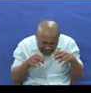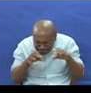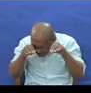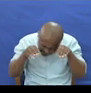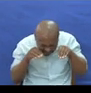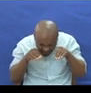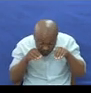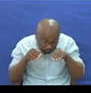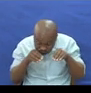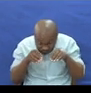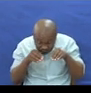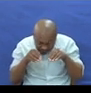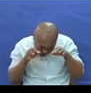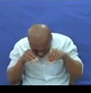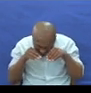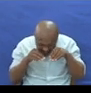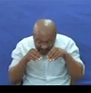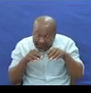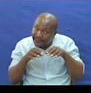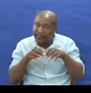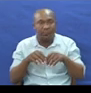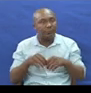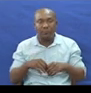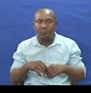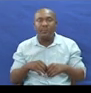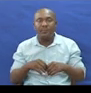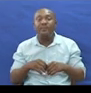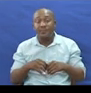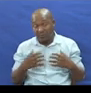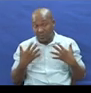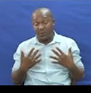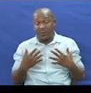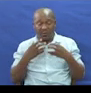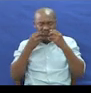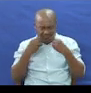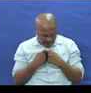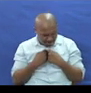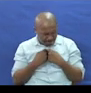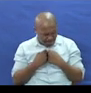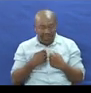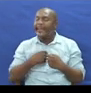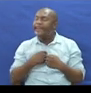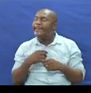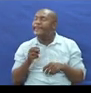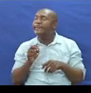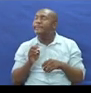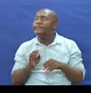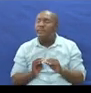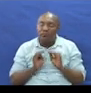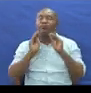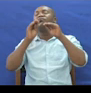He couldn't pass through the tunnel. So he decided to pass past